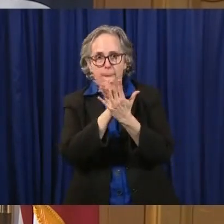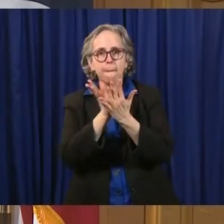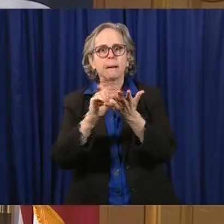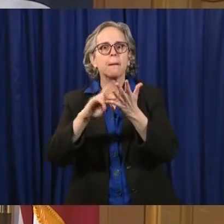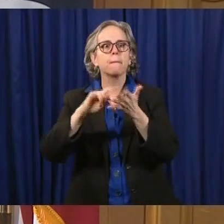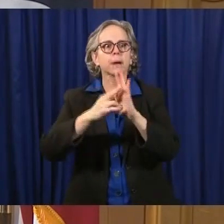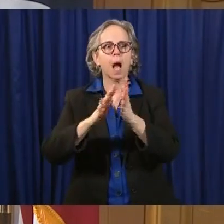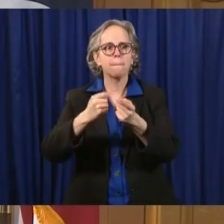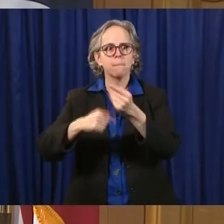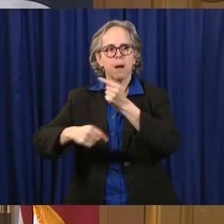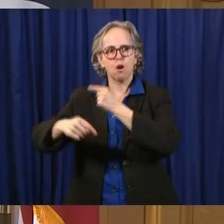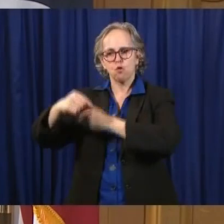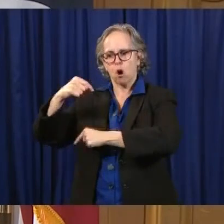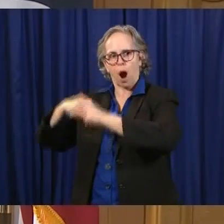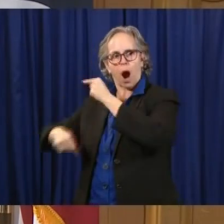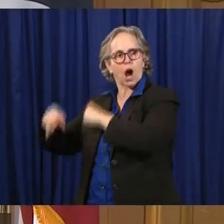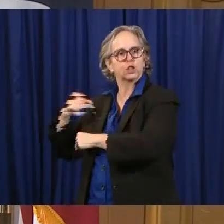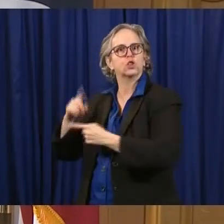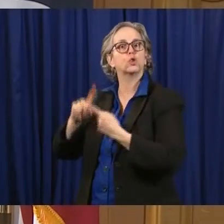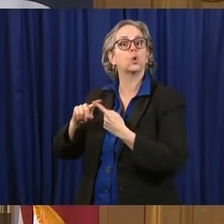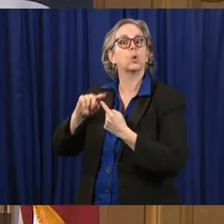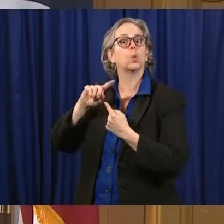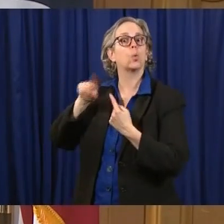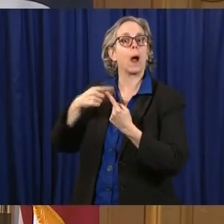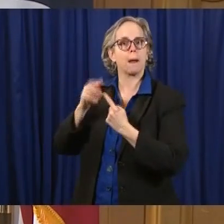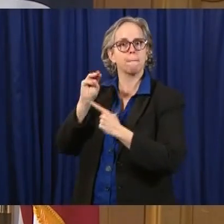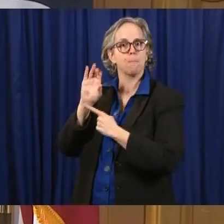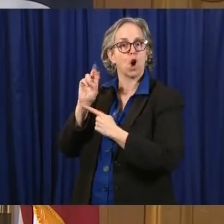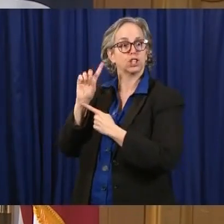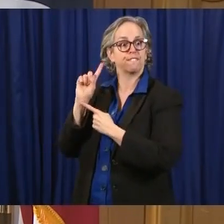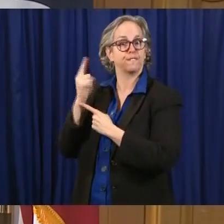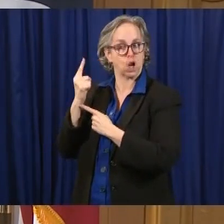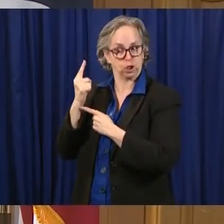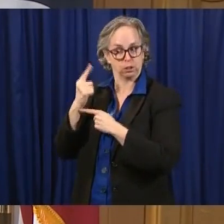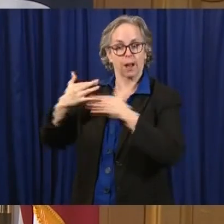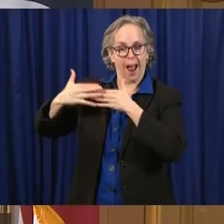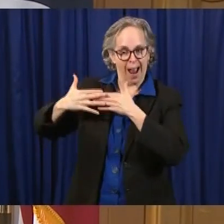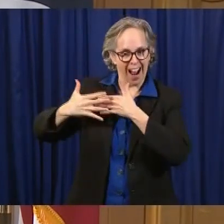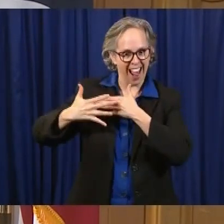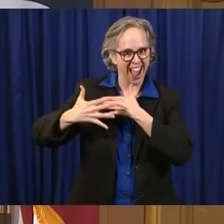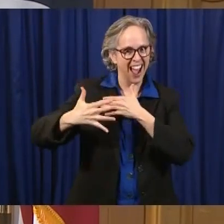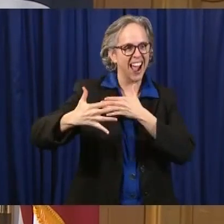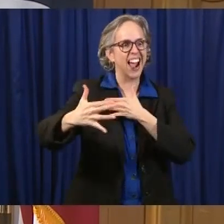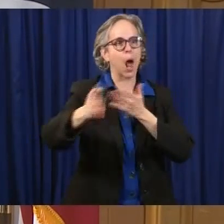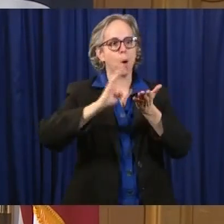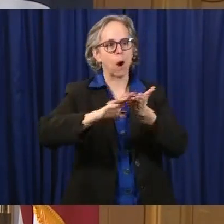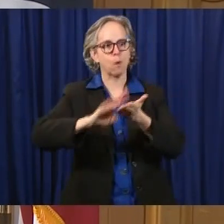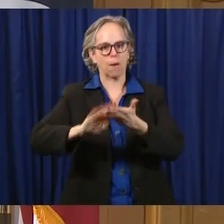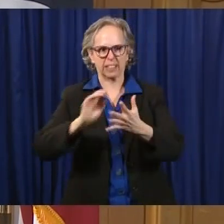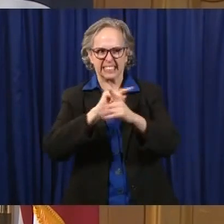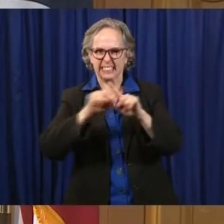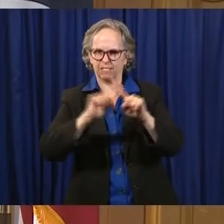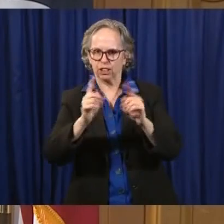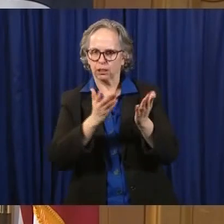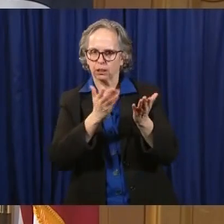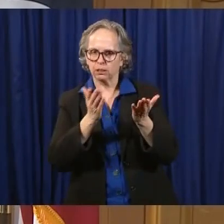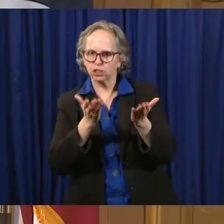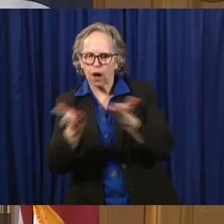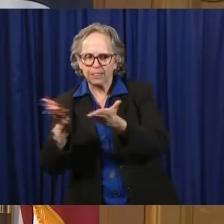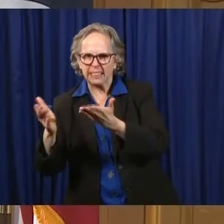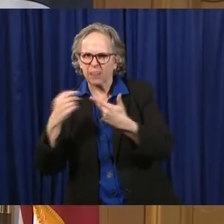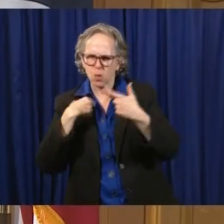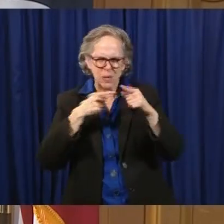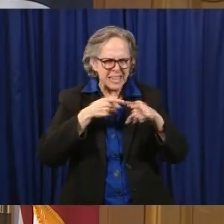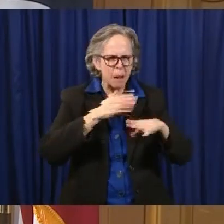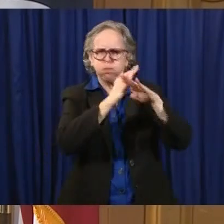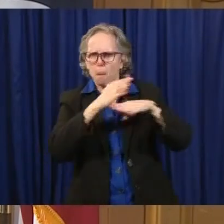Removing restrictions like these during this pandemic will allow healthcare workers to focus on meeting the needs of their fellow